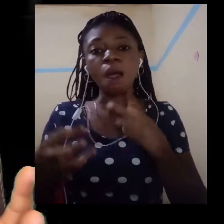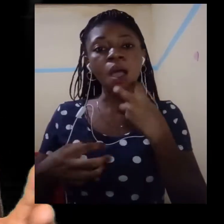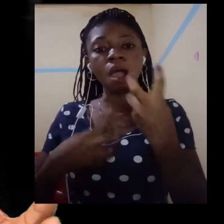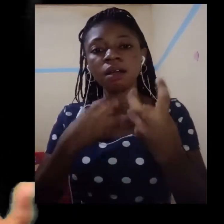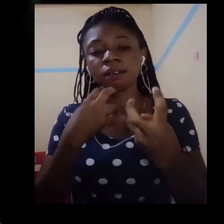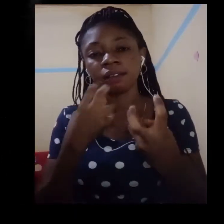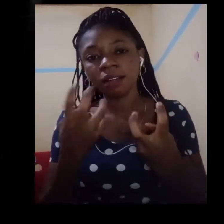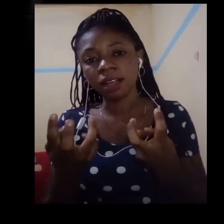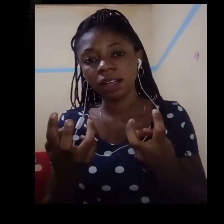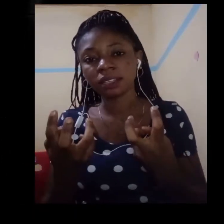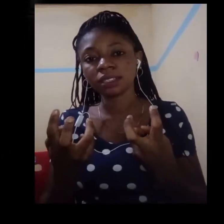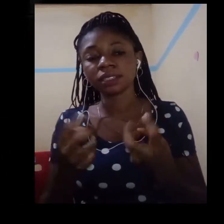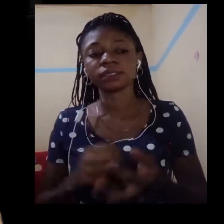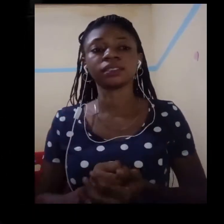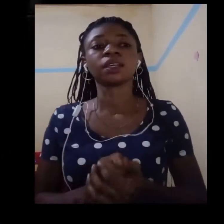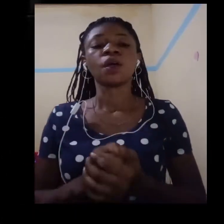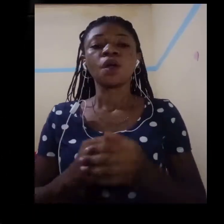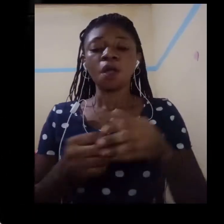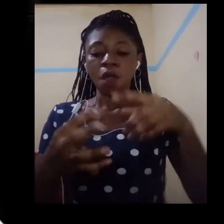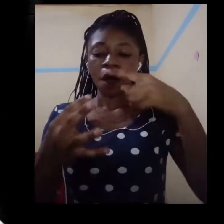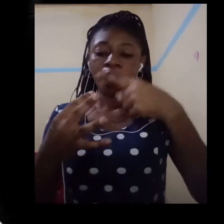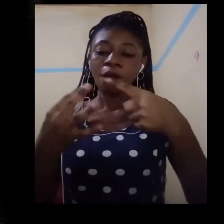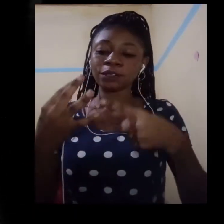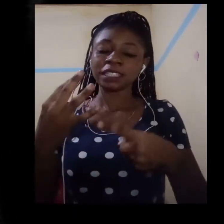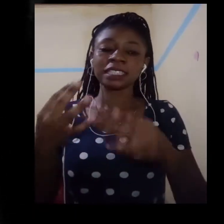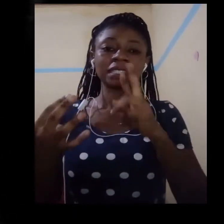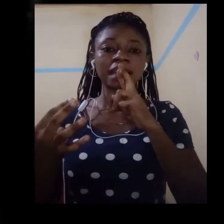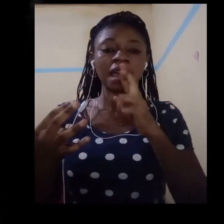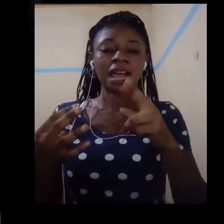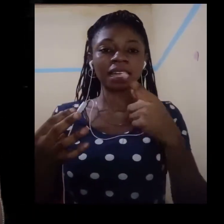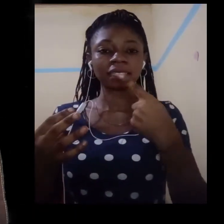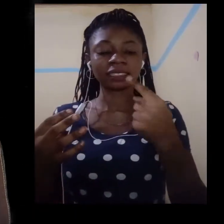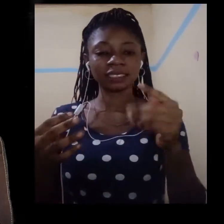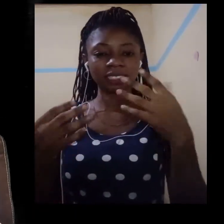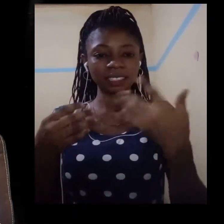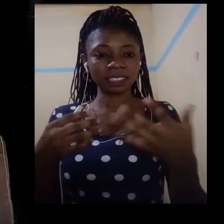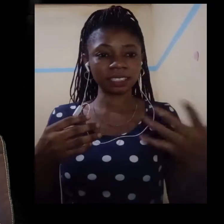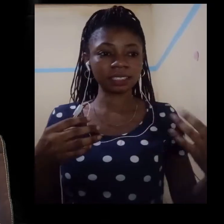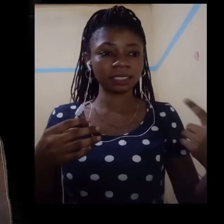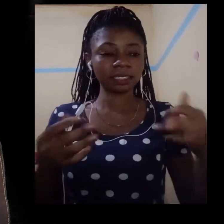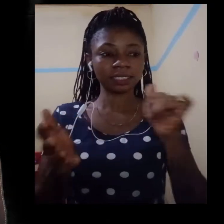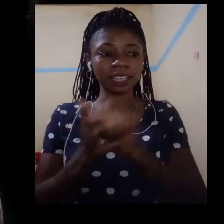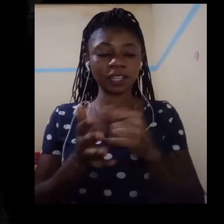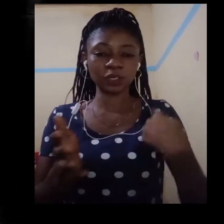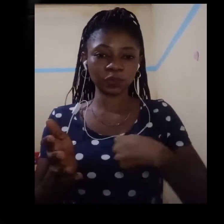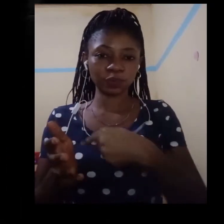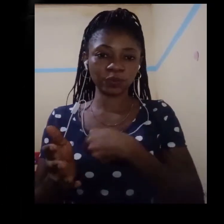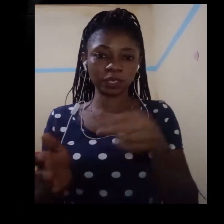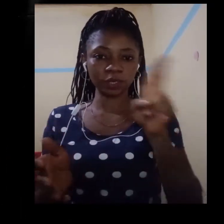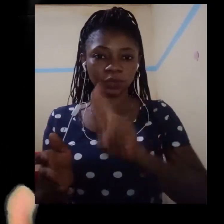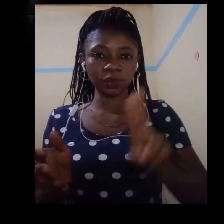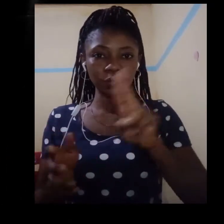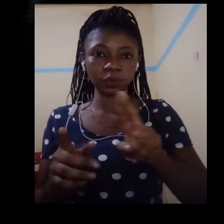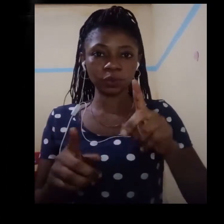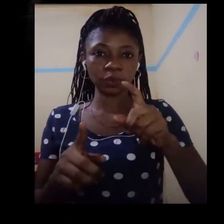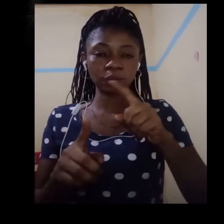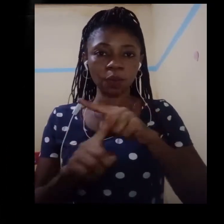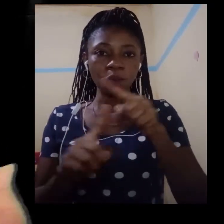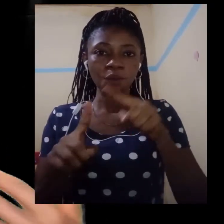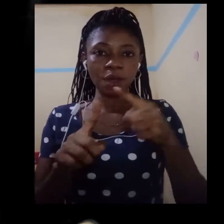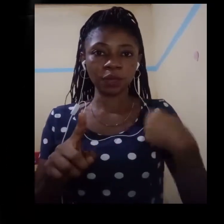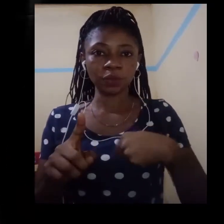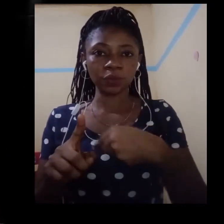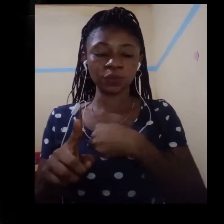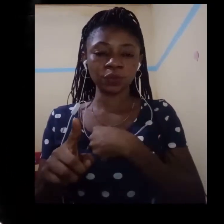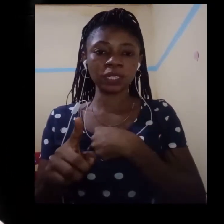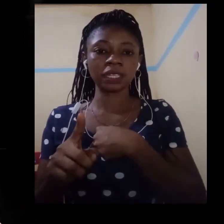all these are the parameters that we generally use when we are talking about, when we